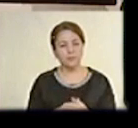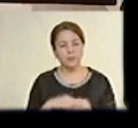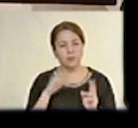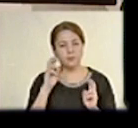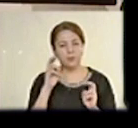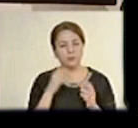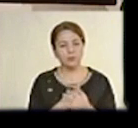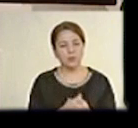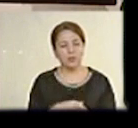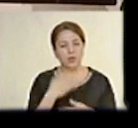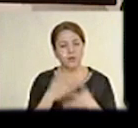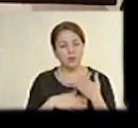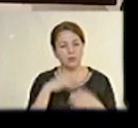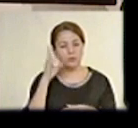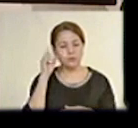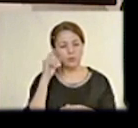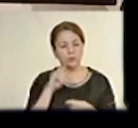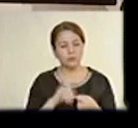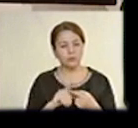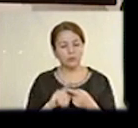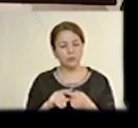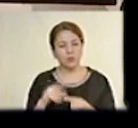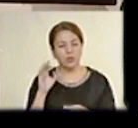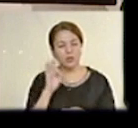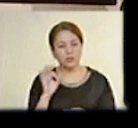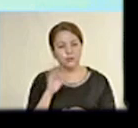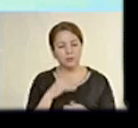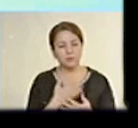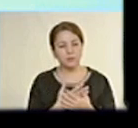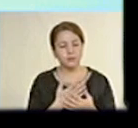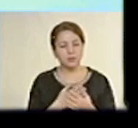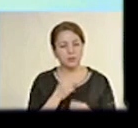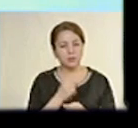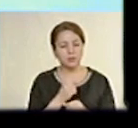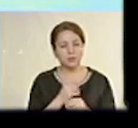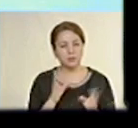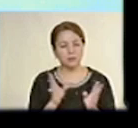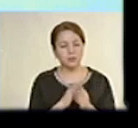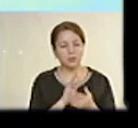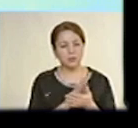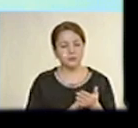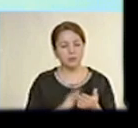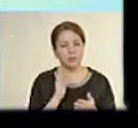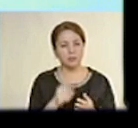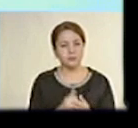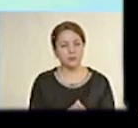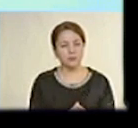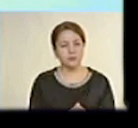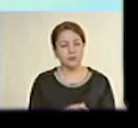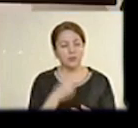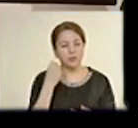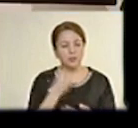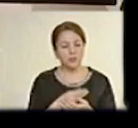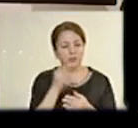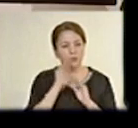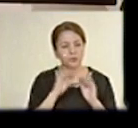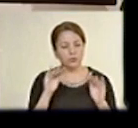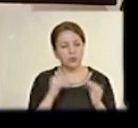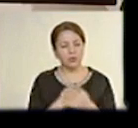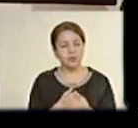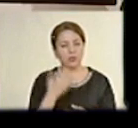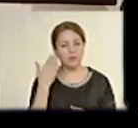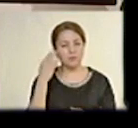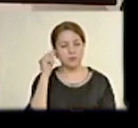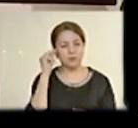Mavzu aralash sonlarni qo'shishga doir masalalar yechish bilan davom ettiramiz. Aziz o'quvchilar, biz